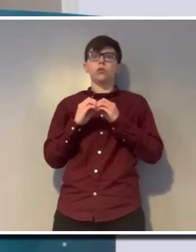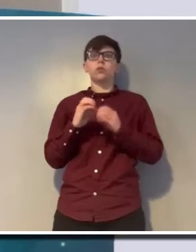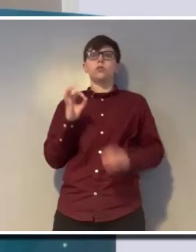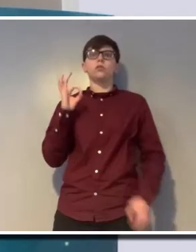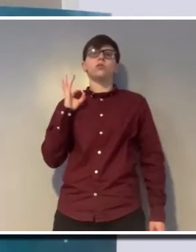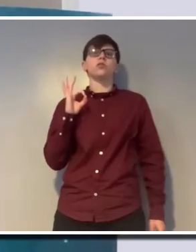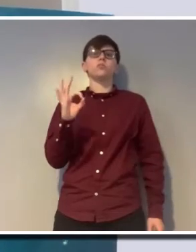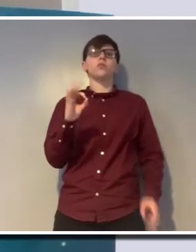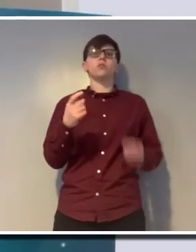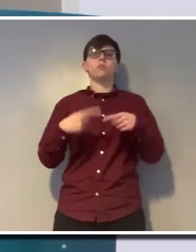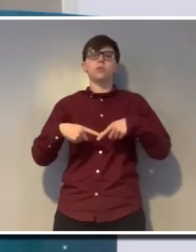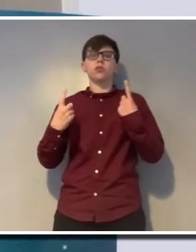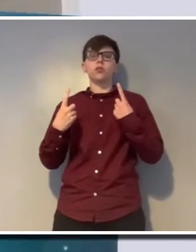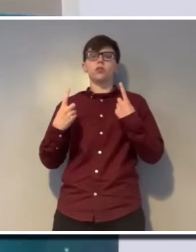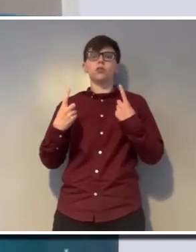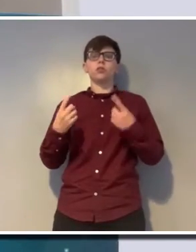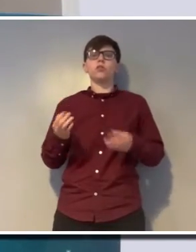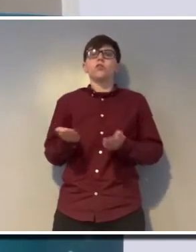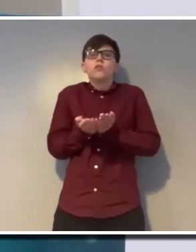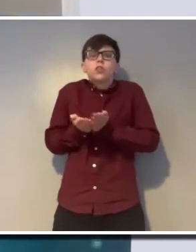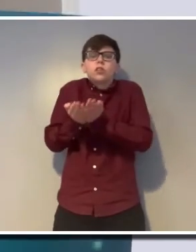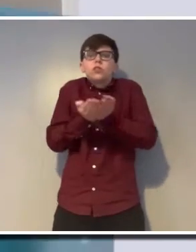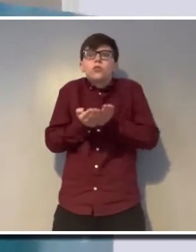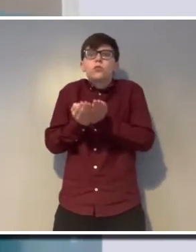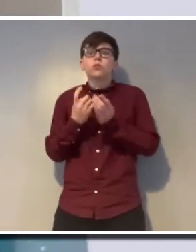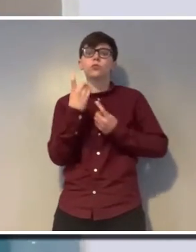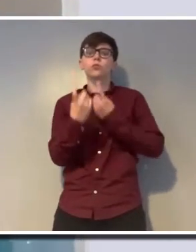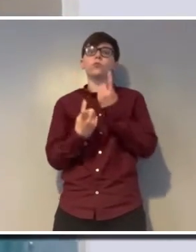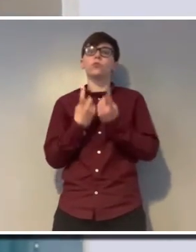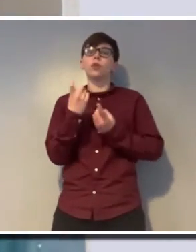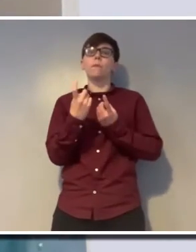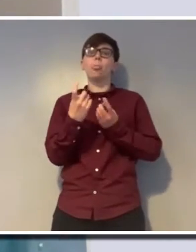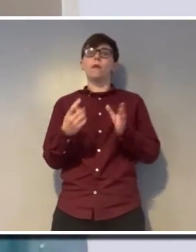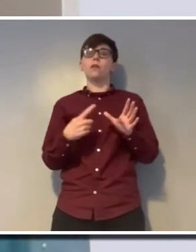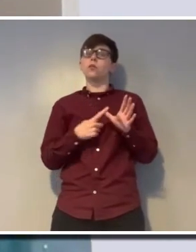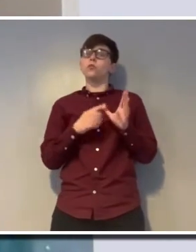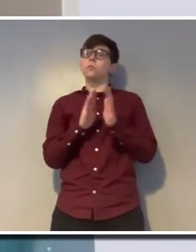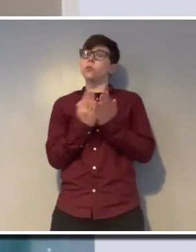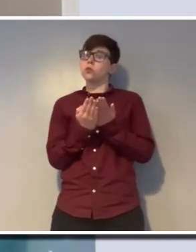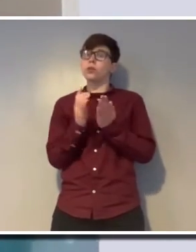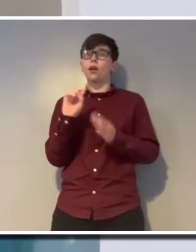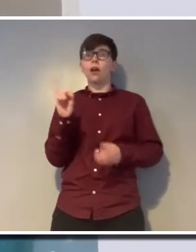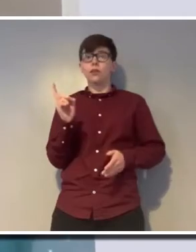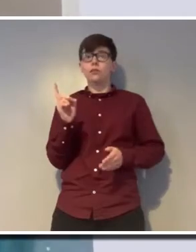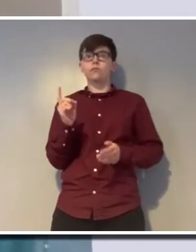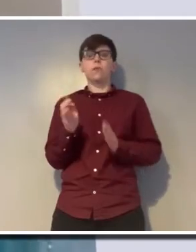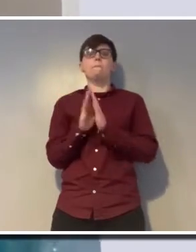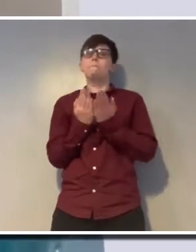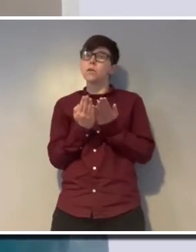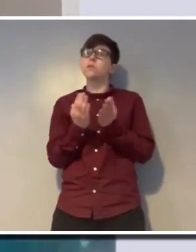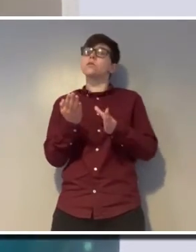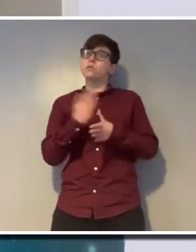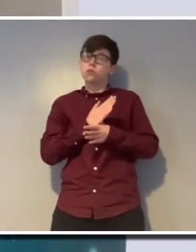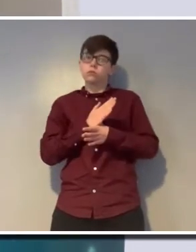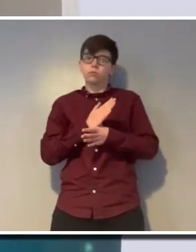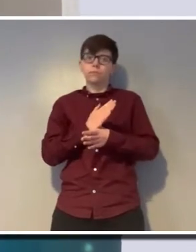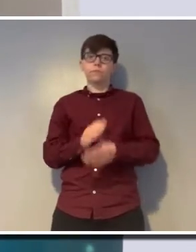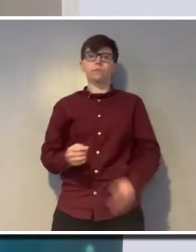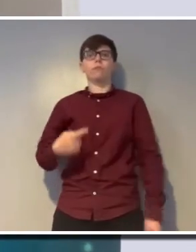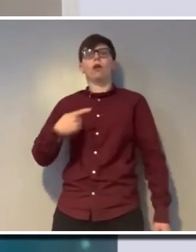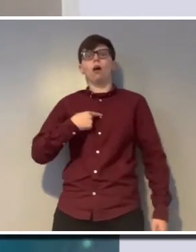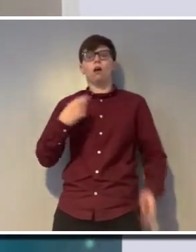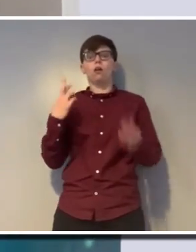Beardshaw, and we've got special permission today to read this story from Orchard Books and